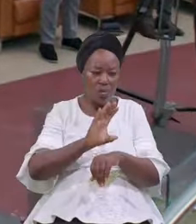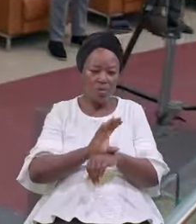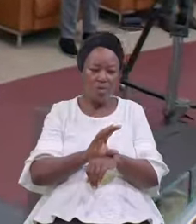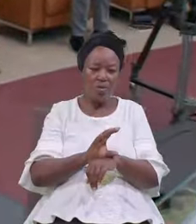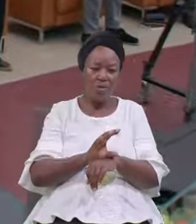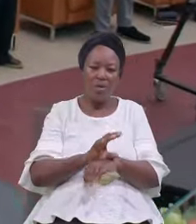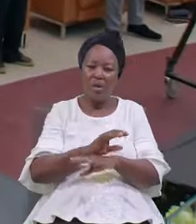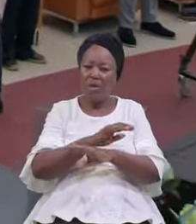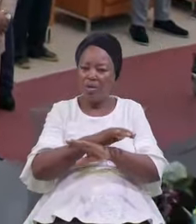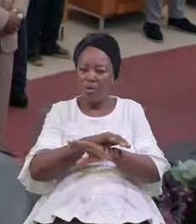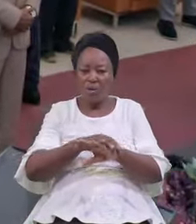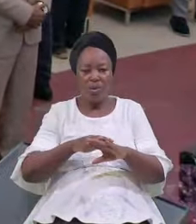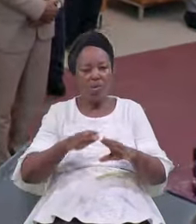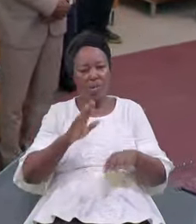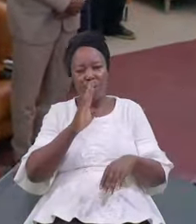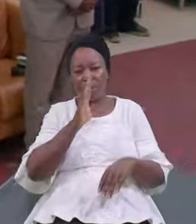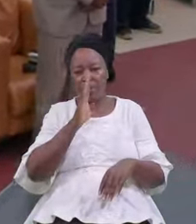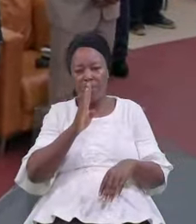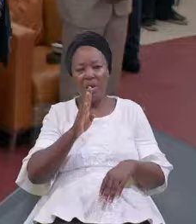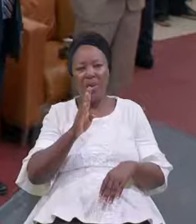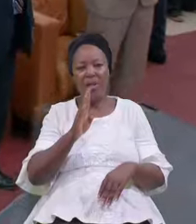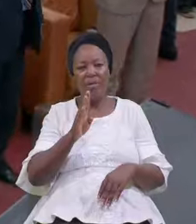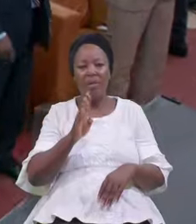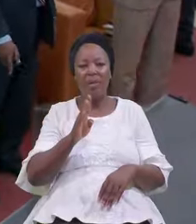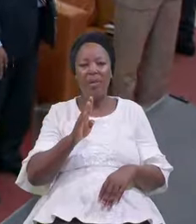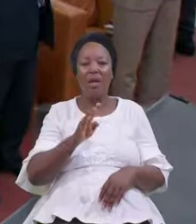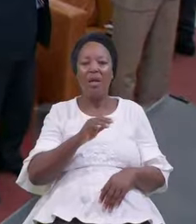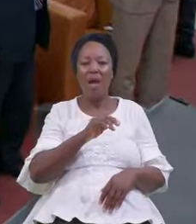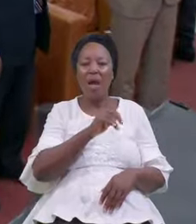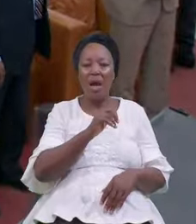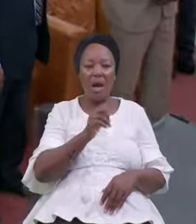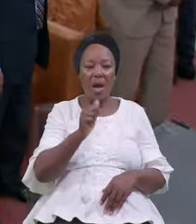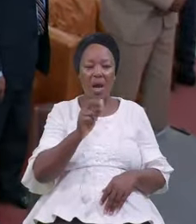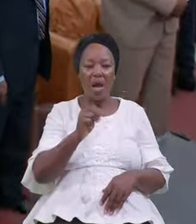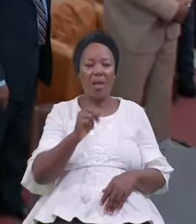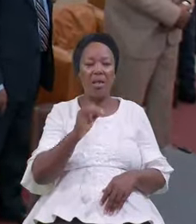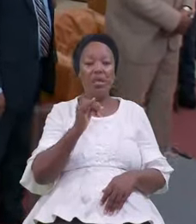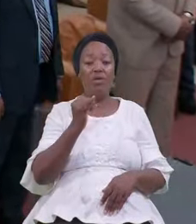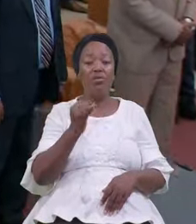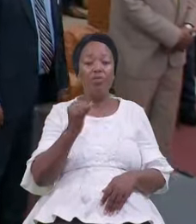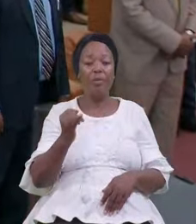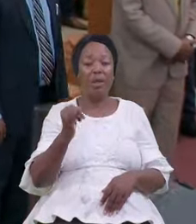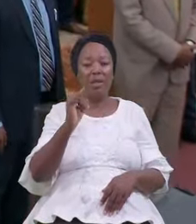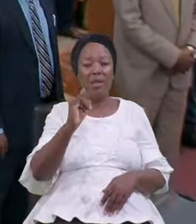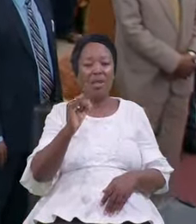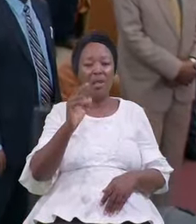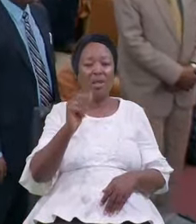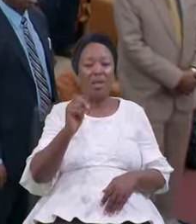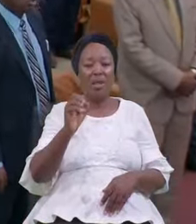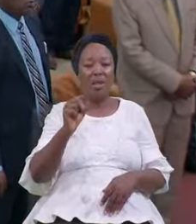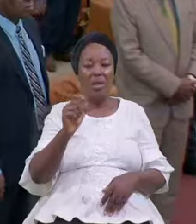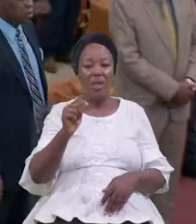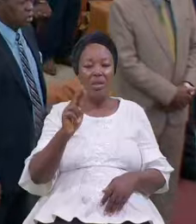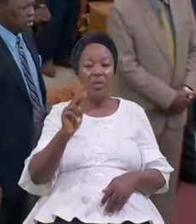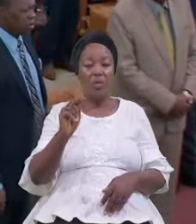Don't be a tool of conflict, of